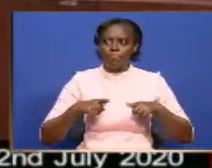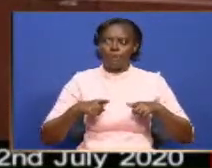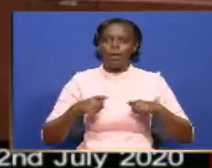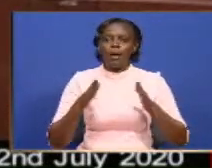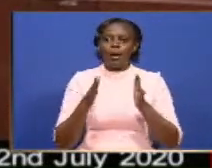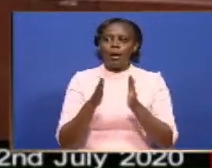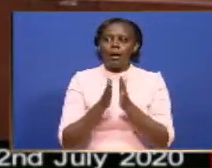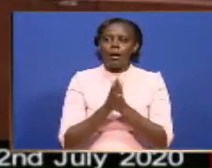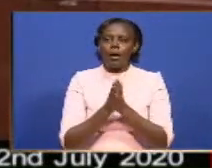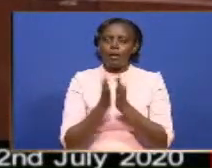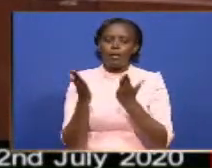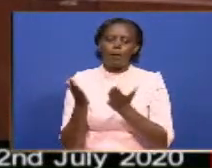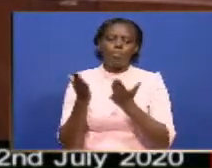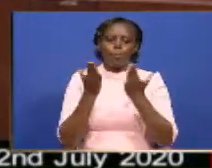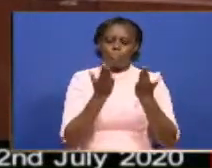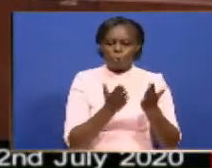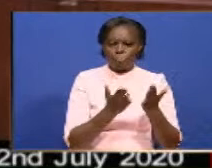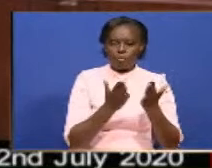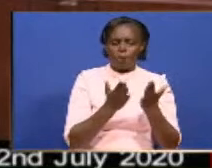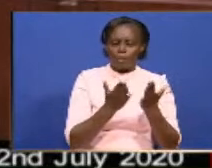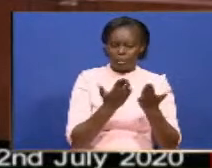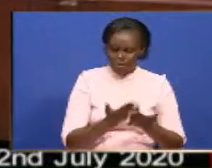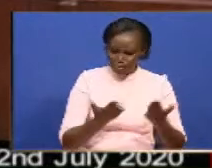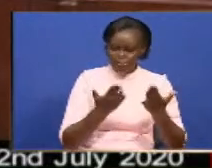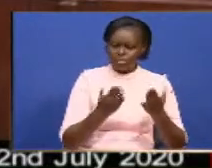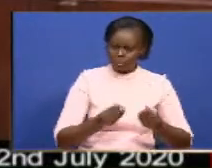and provide them with the facilities,